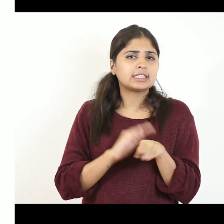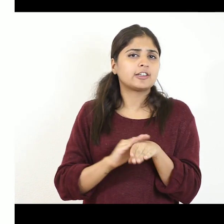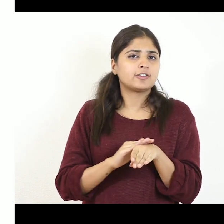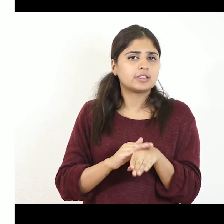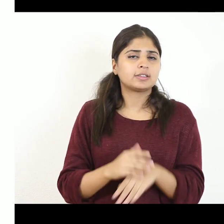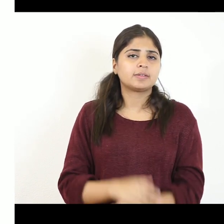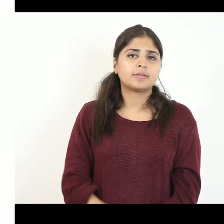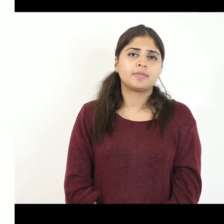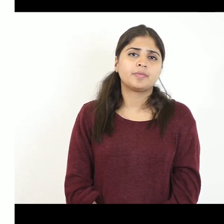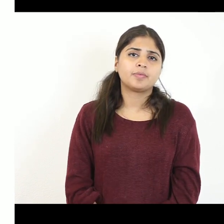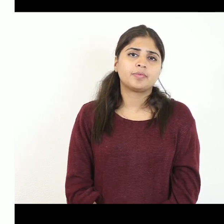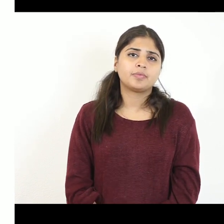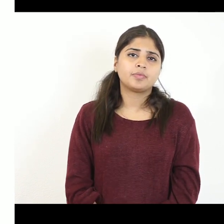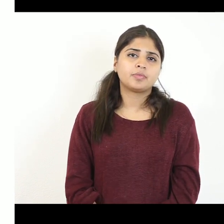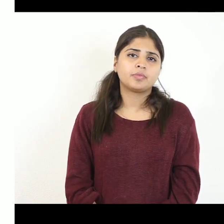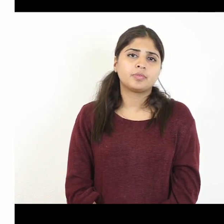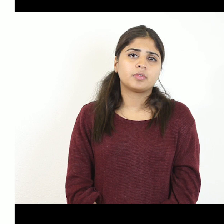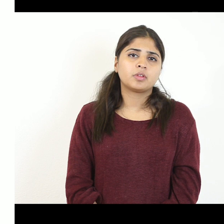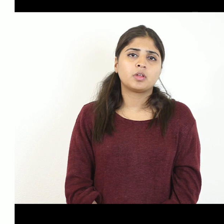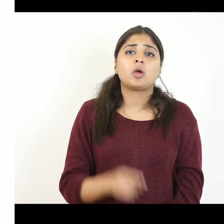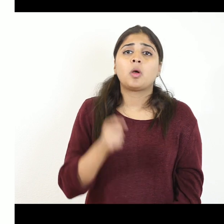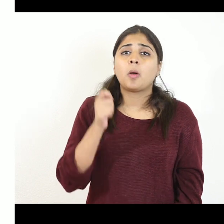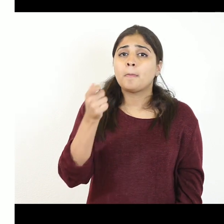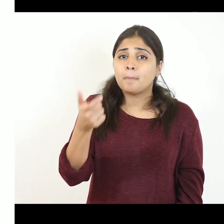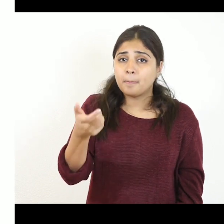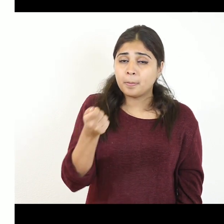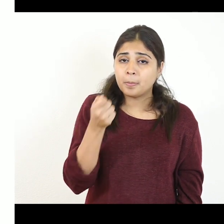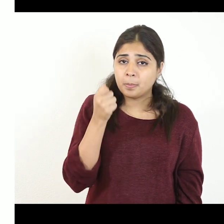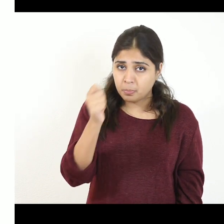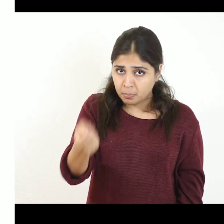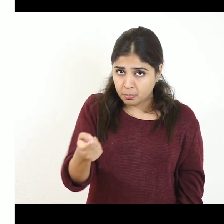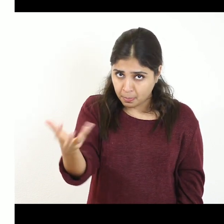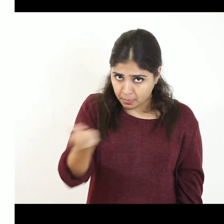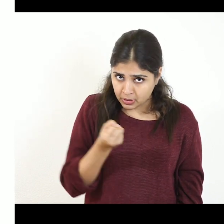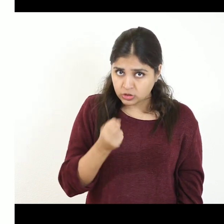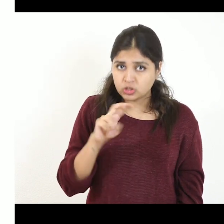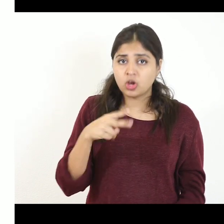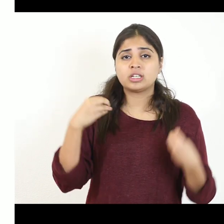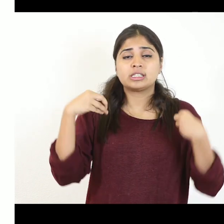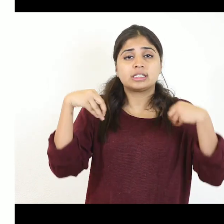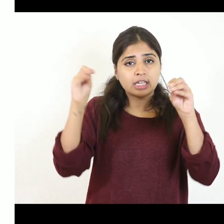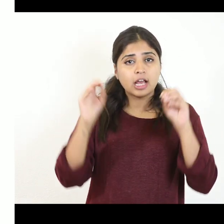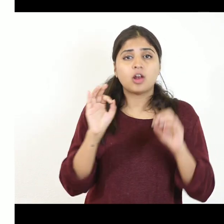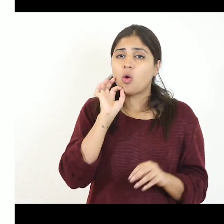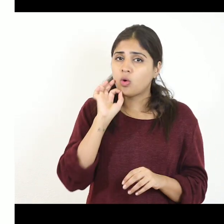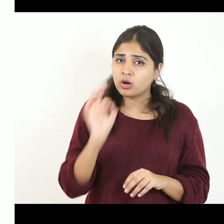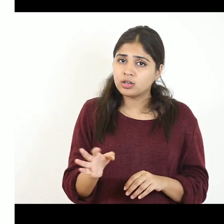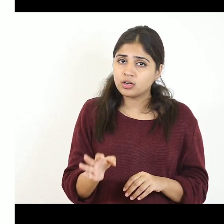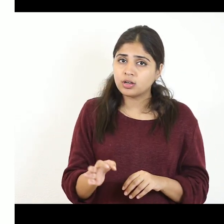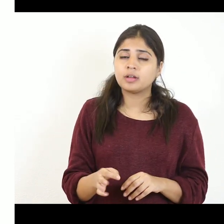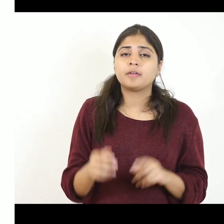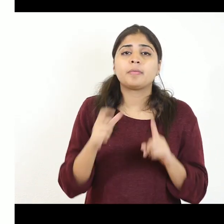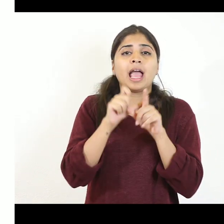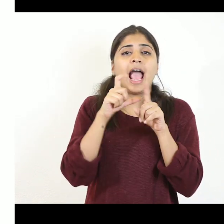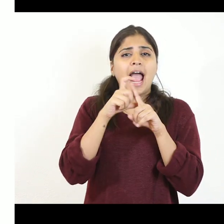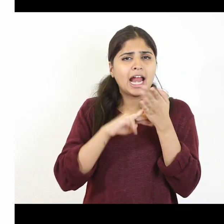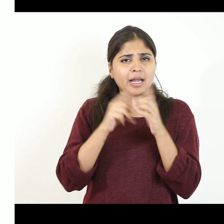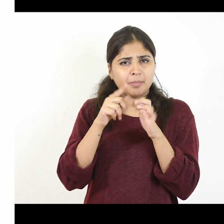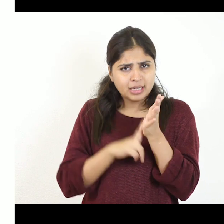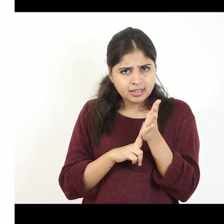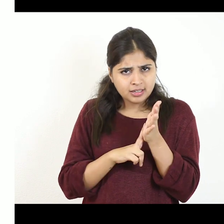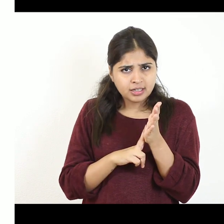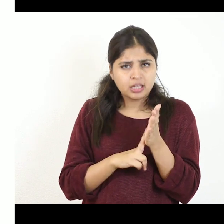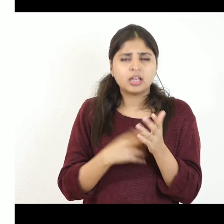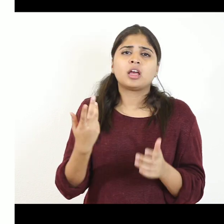insurance bills, payroll market research forms, medical records, insurance claims, and bankers'